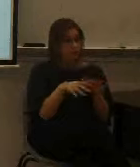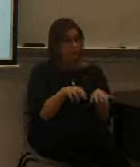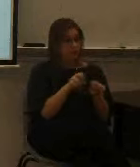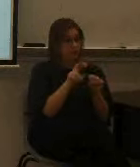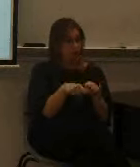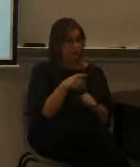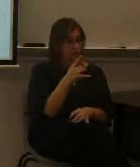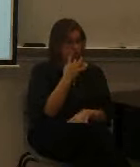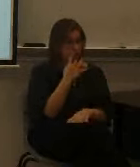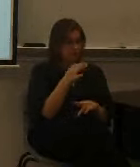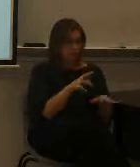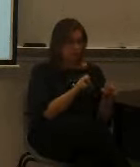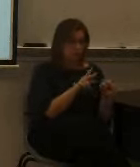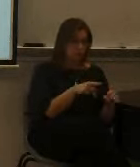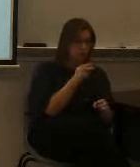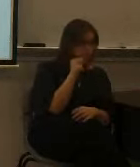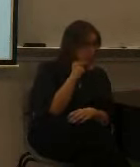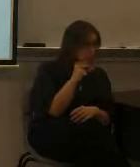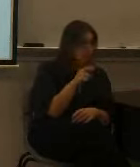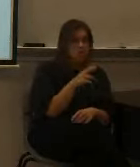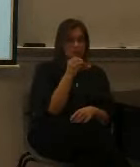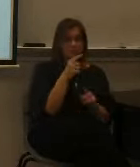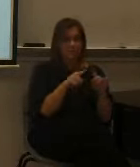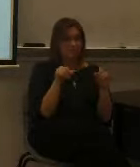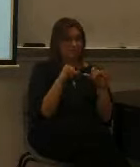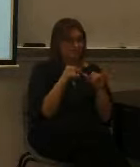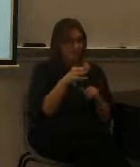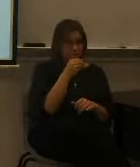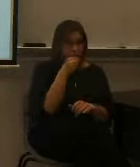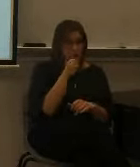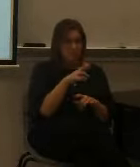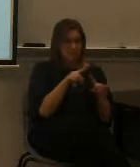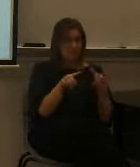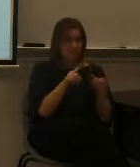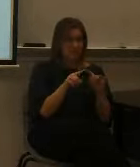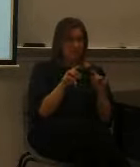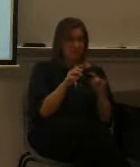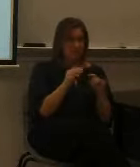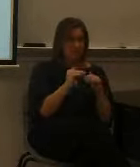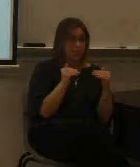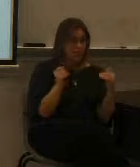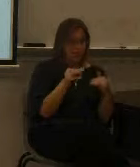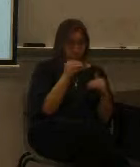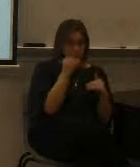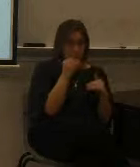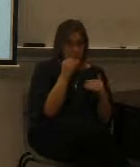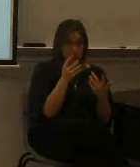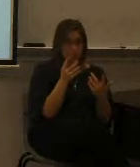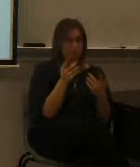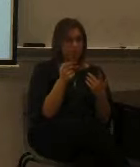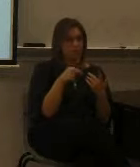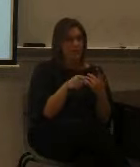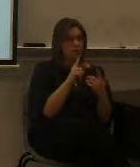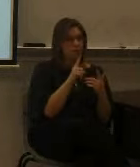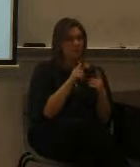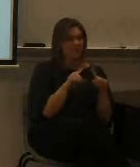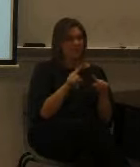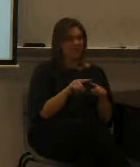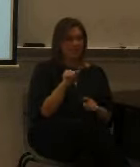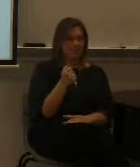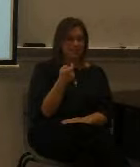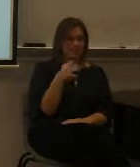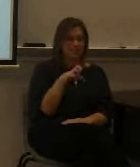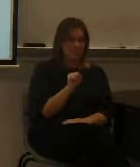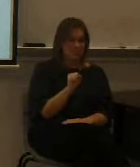about taking up nutrients, whether it's talking about eating different sizes of food or different concentrations of food. So these are all the different